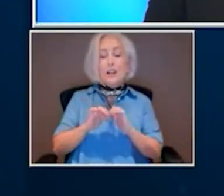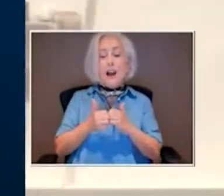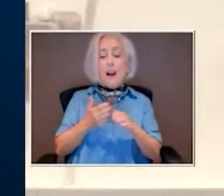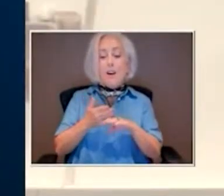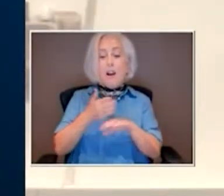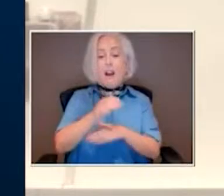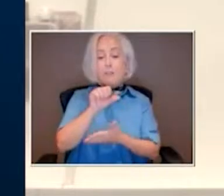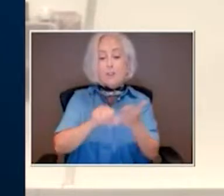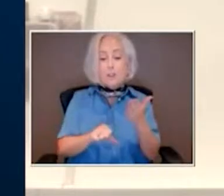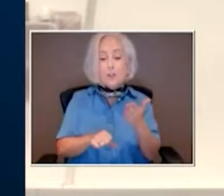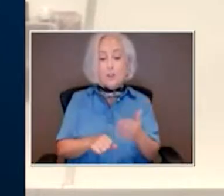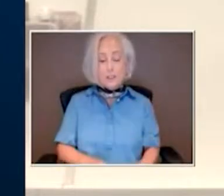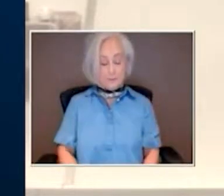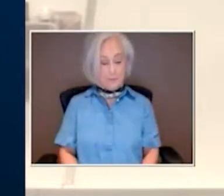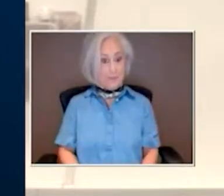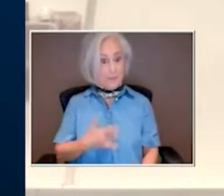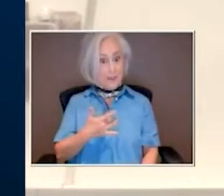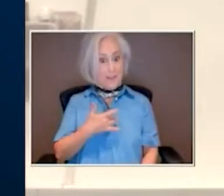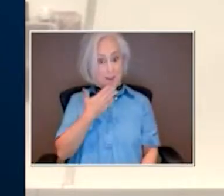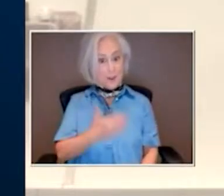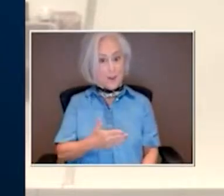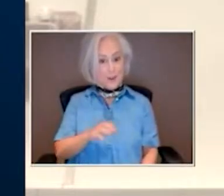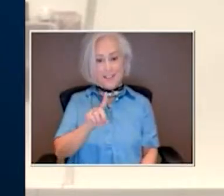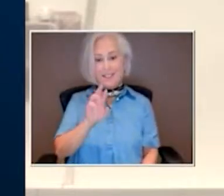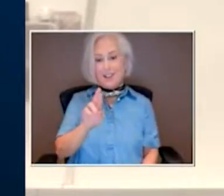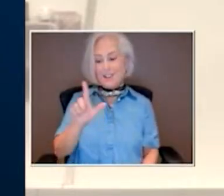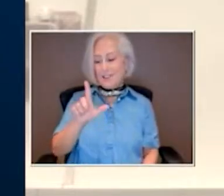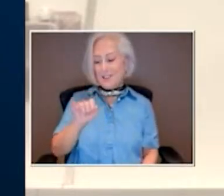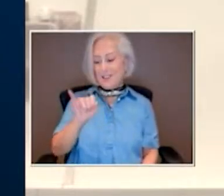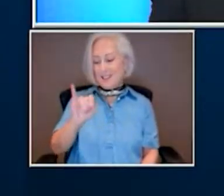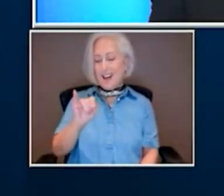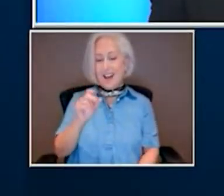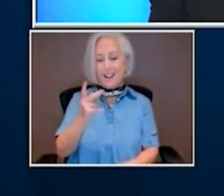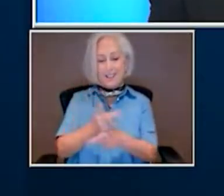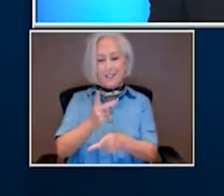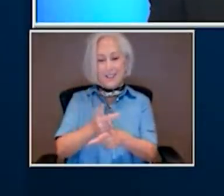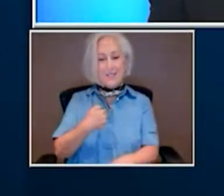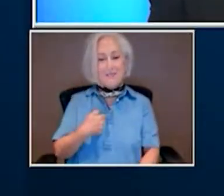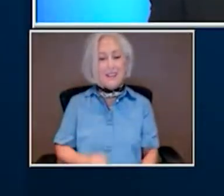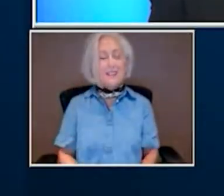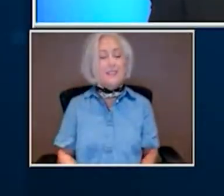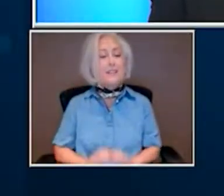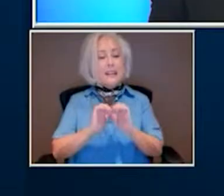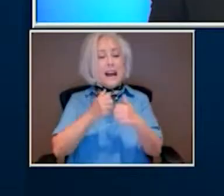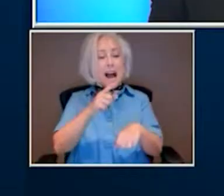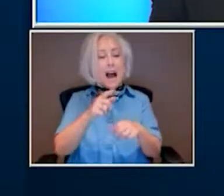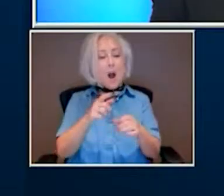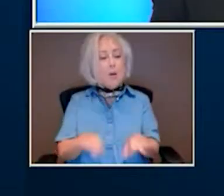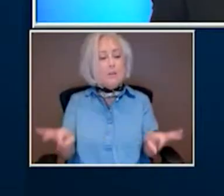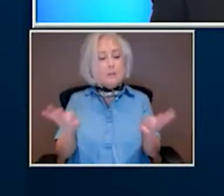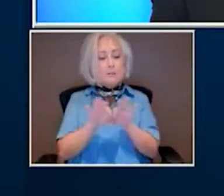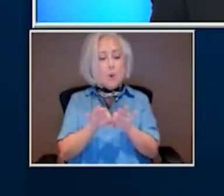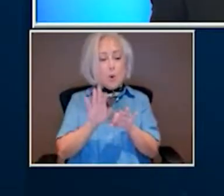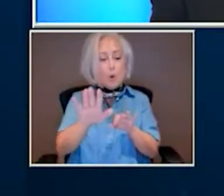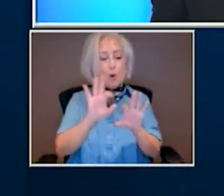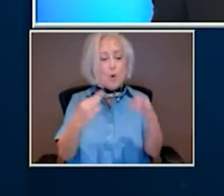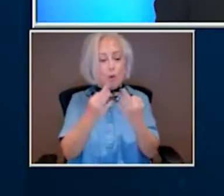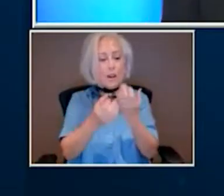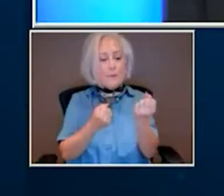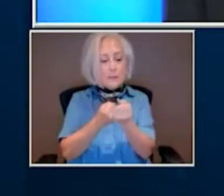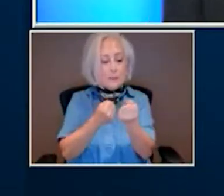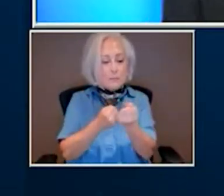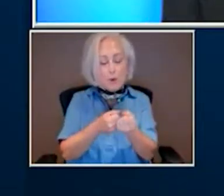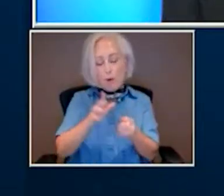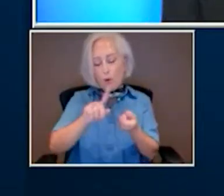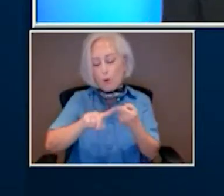feeling really good. Dr. Lai took good care of me. How important has your family support and friend support